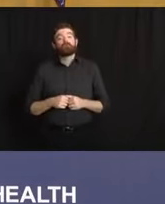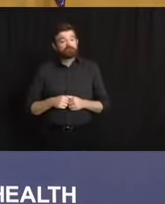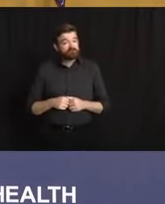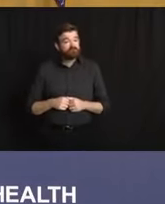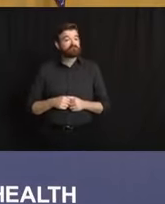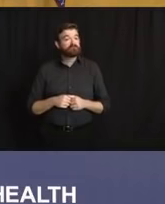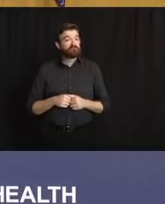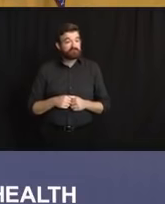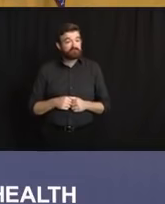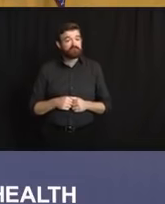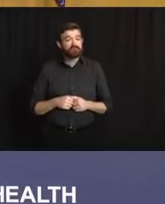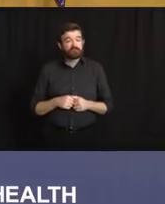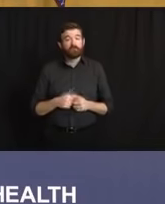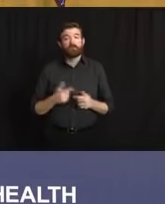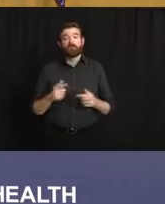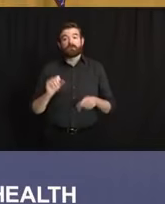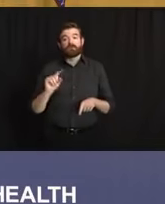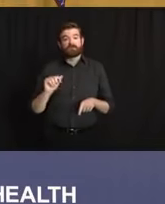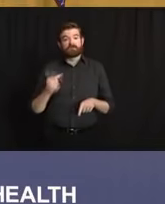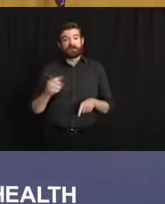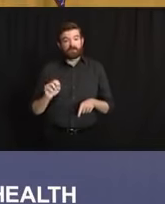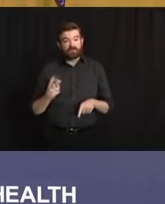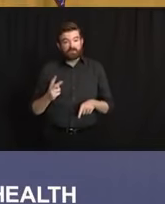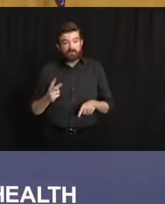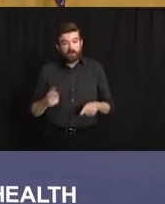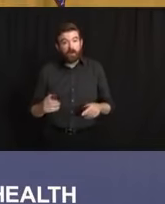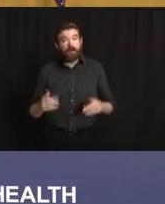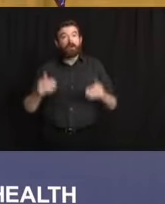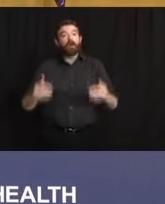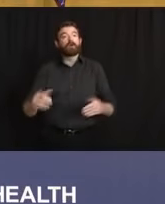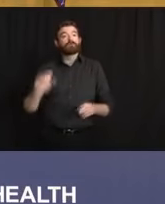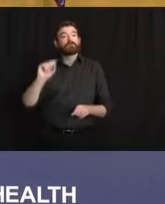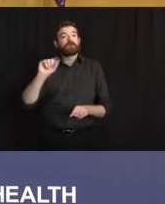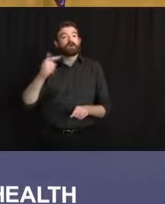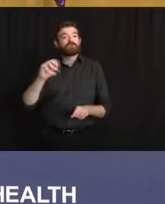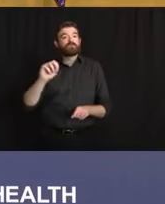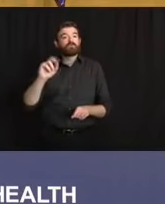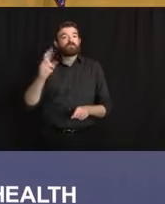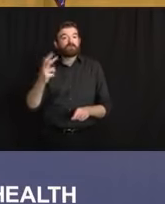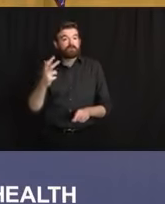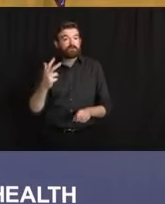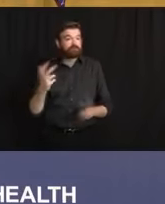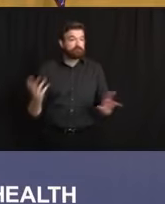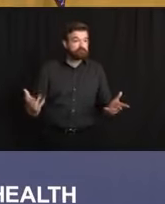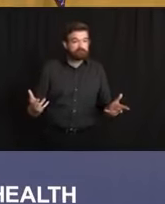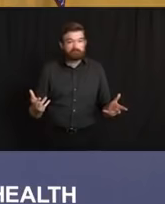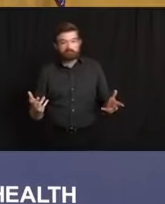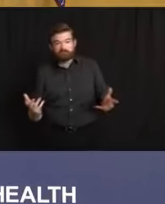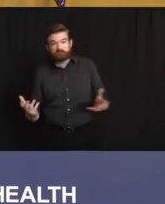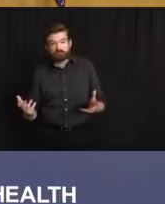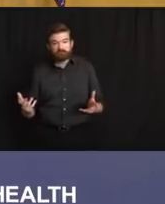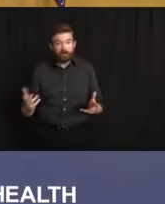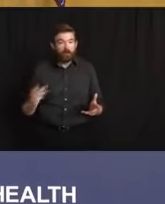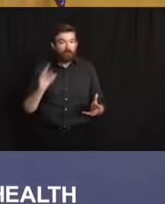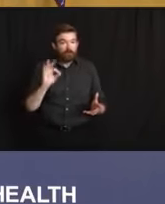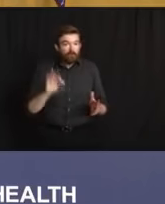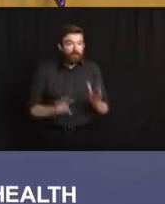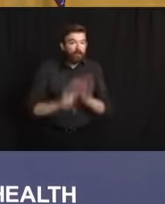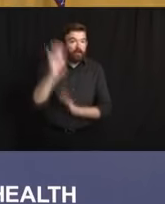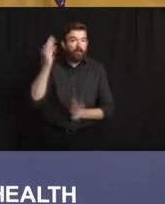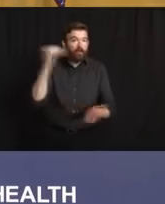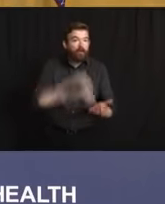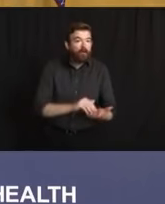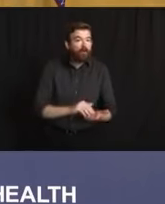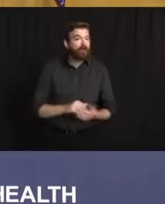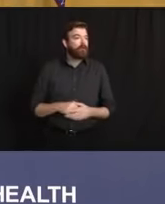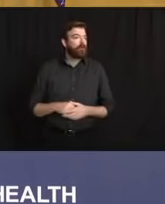turn to the early moments of stage 3, particularly if we see a flare-up or we think there's a particular habit that we